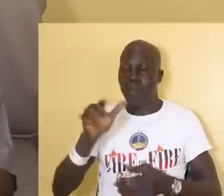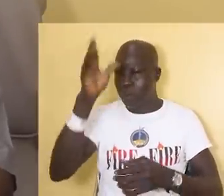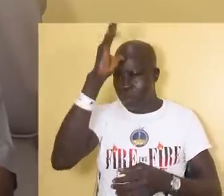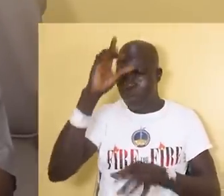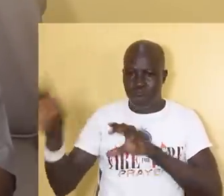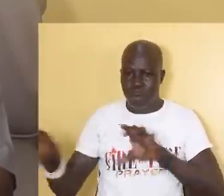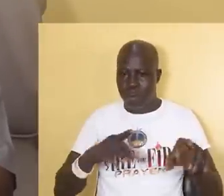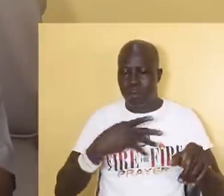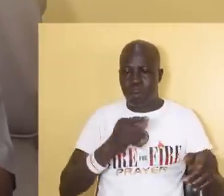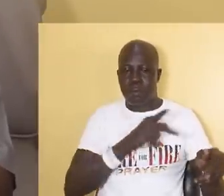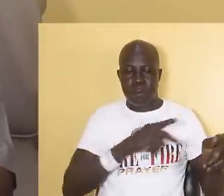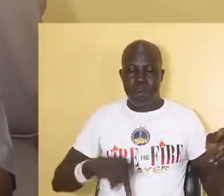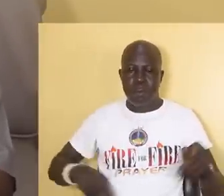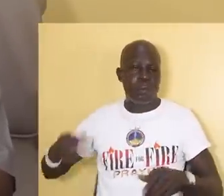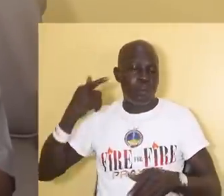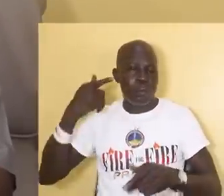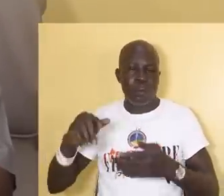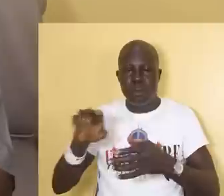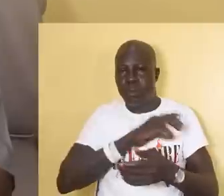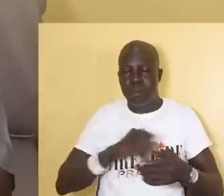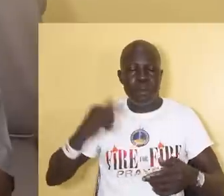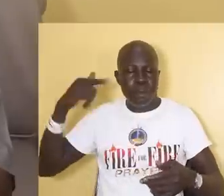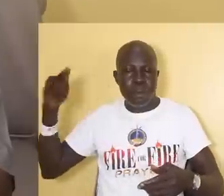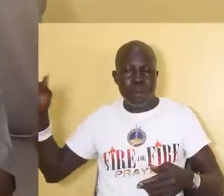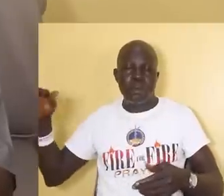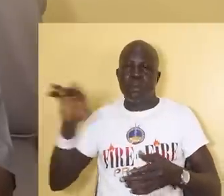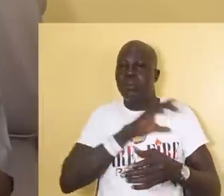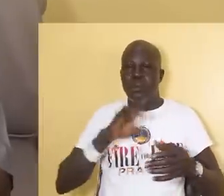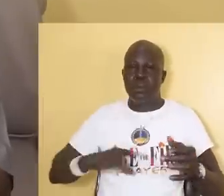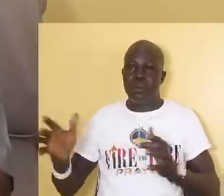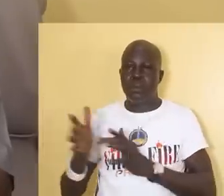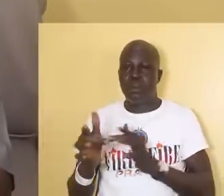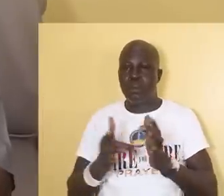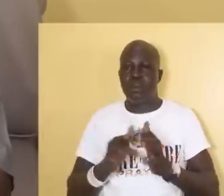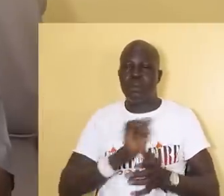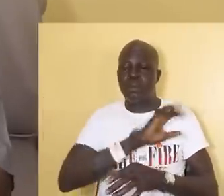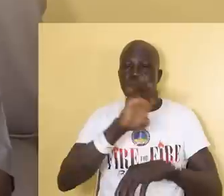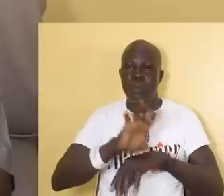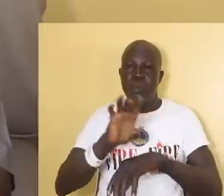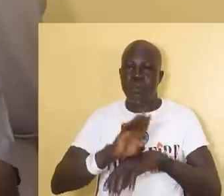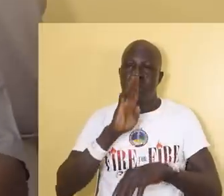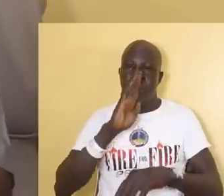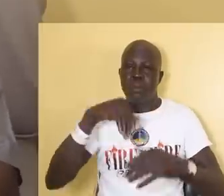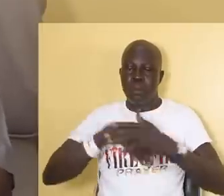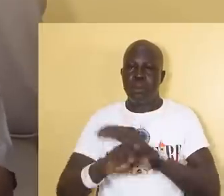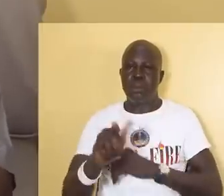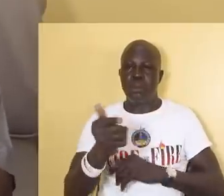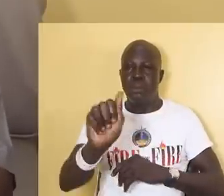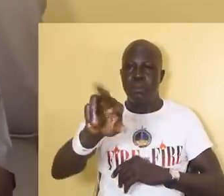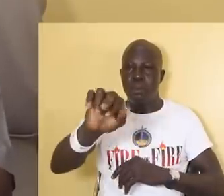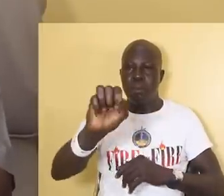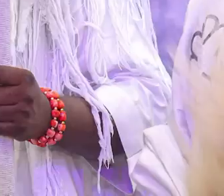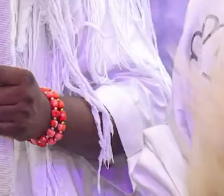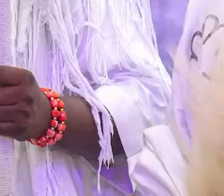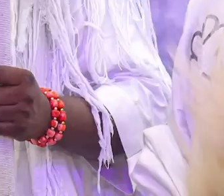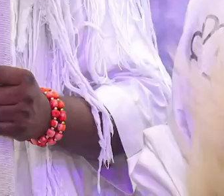BabaSebioba lati jo seed of Kagori Church, land of reality. Tell you our one, Baremo Idiobi Airport area. Name,